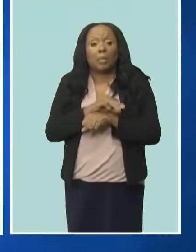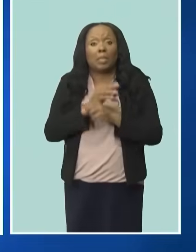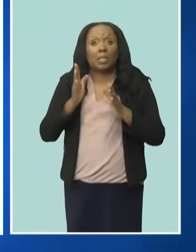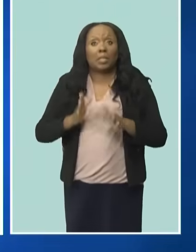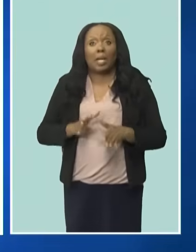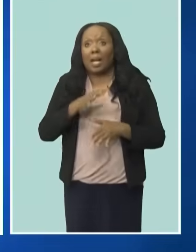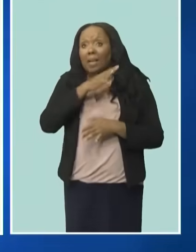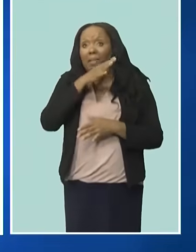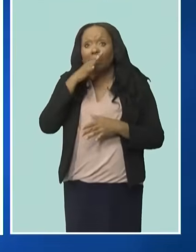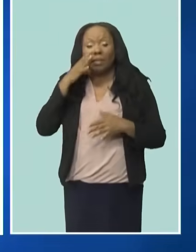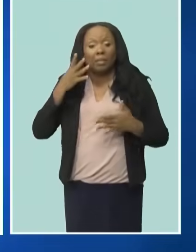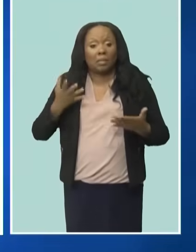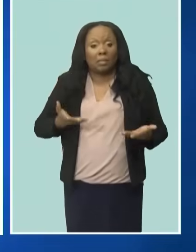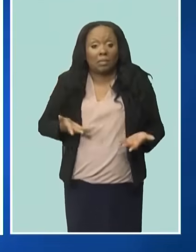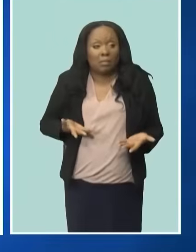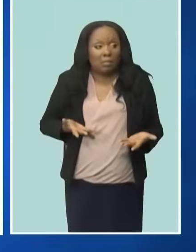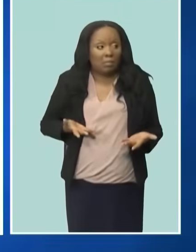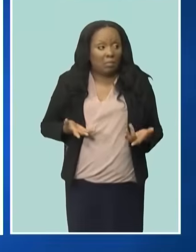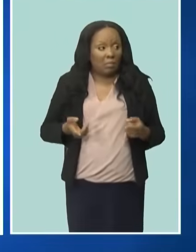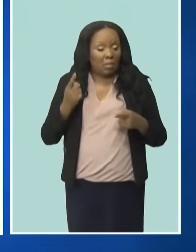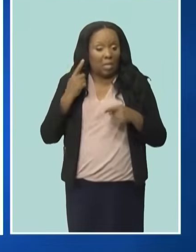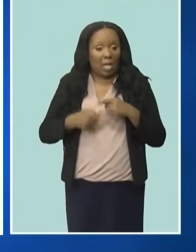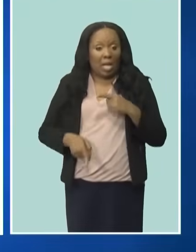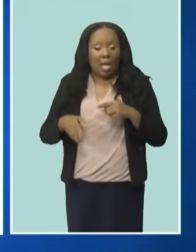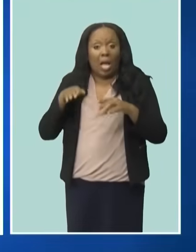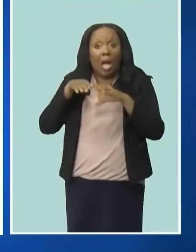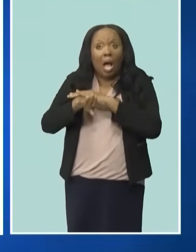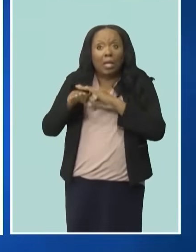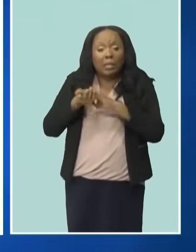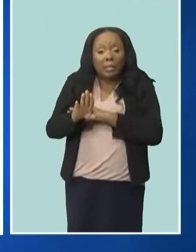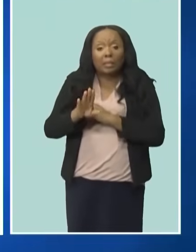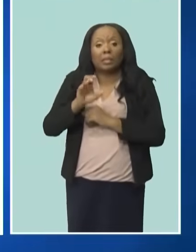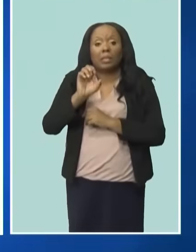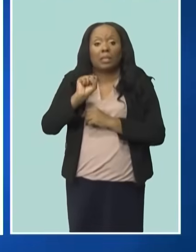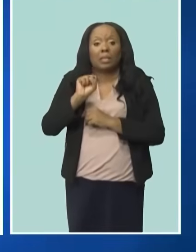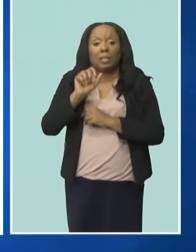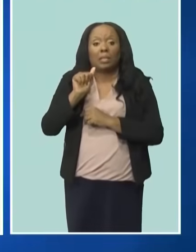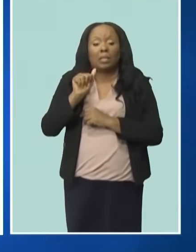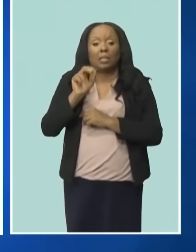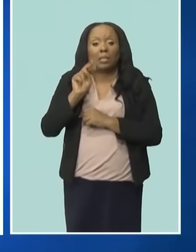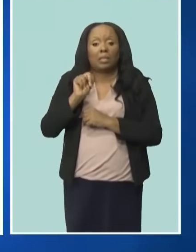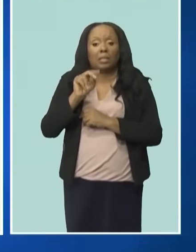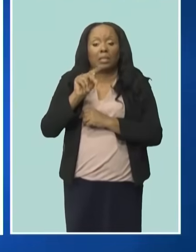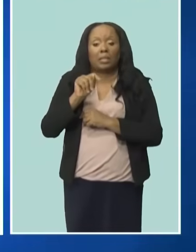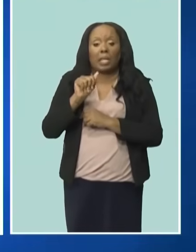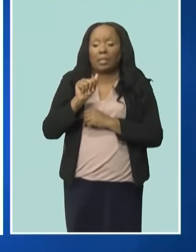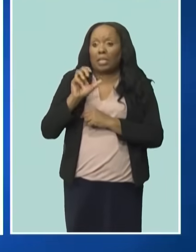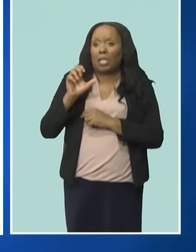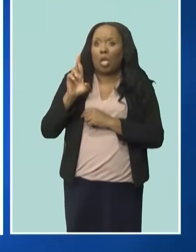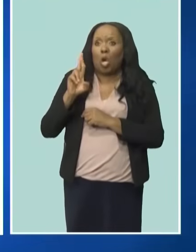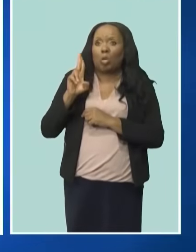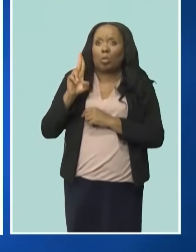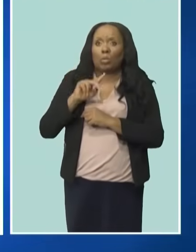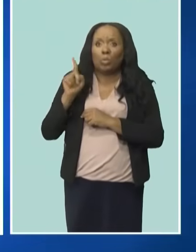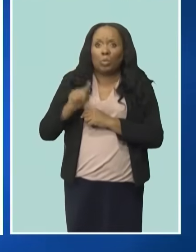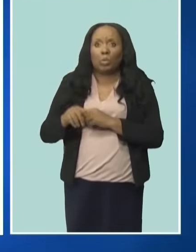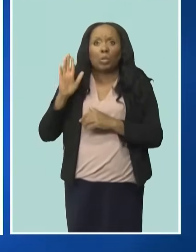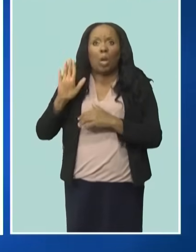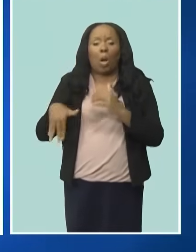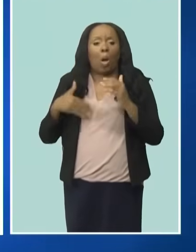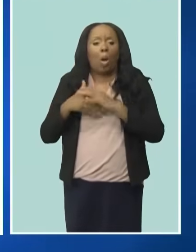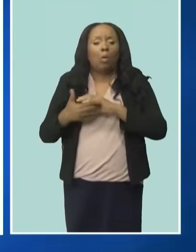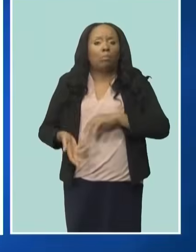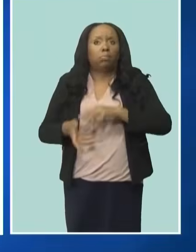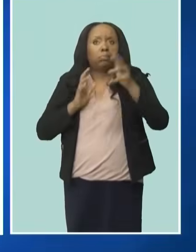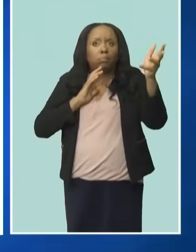there's no way to access Santa Cruz at this moment in time because of all the devastation that was caused. Now,